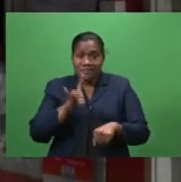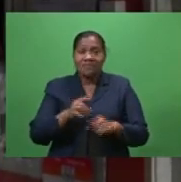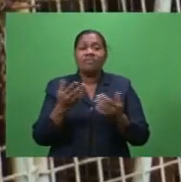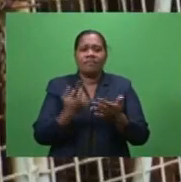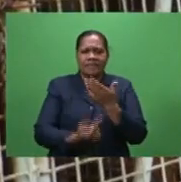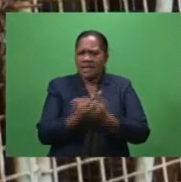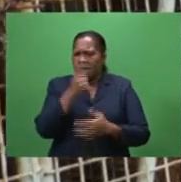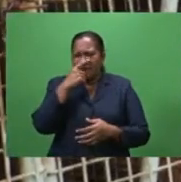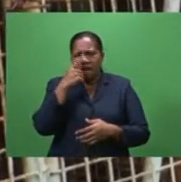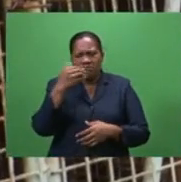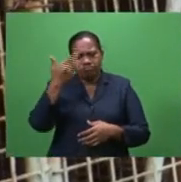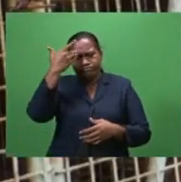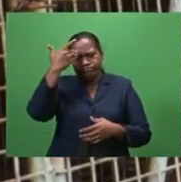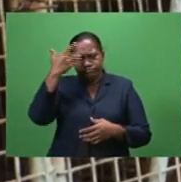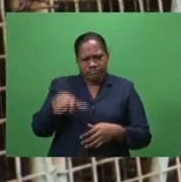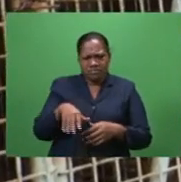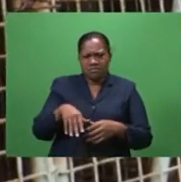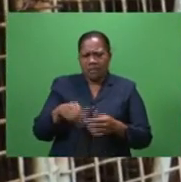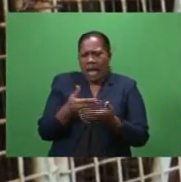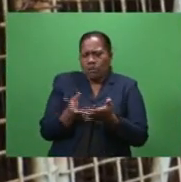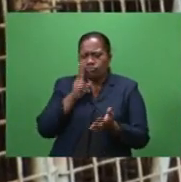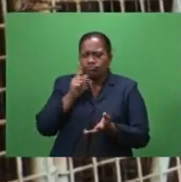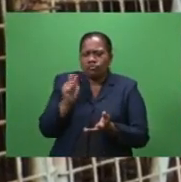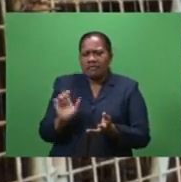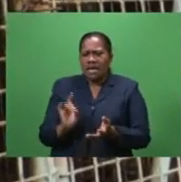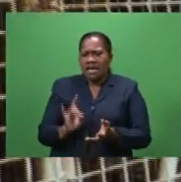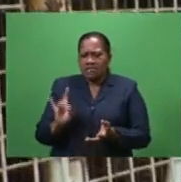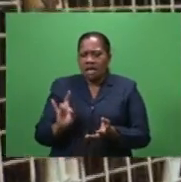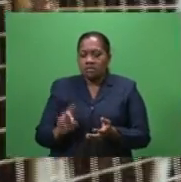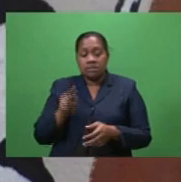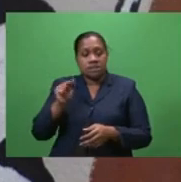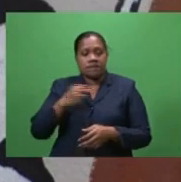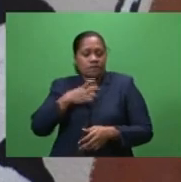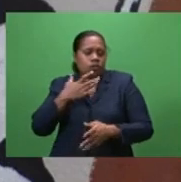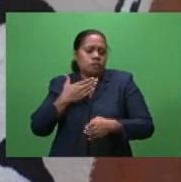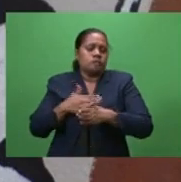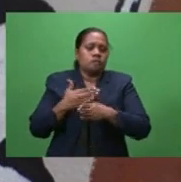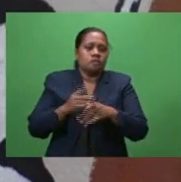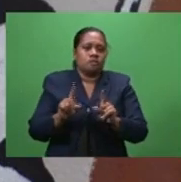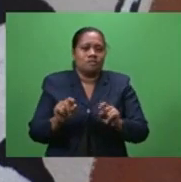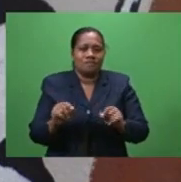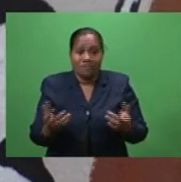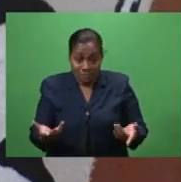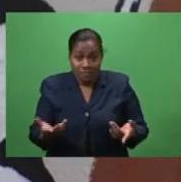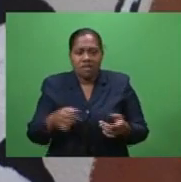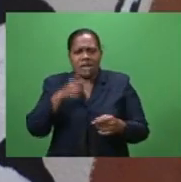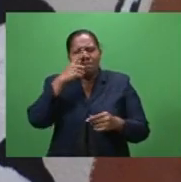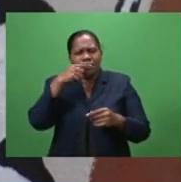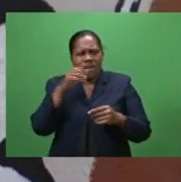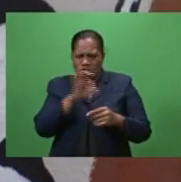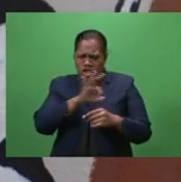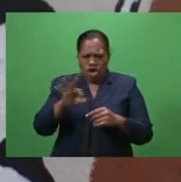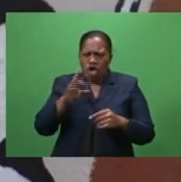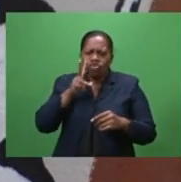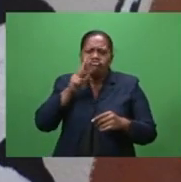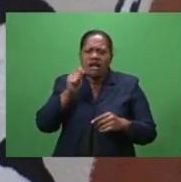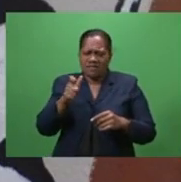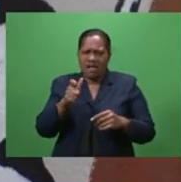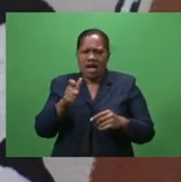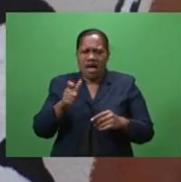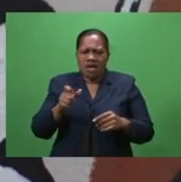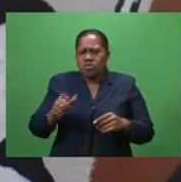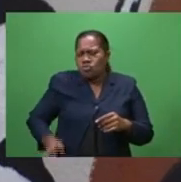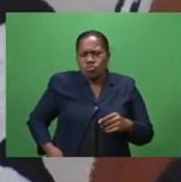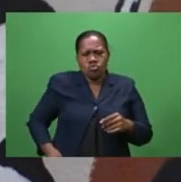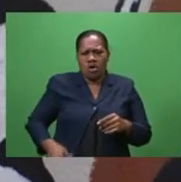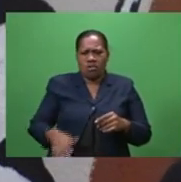lack knowledge in looking after their animals and there is a need for more work. People aren't looking after their dogs the way they should, right? You need